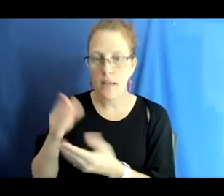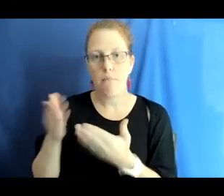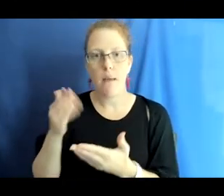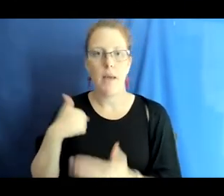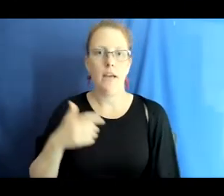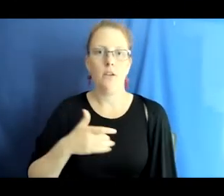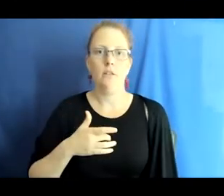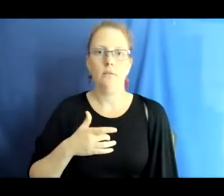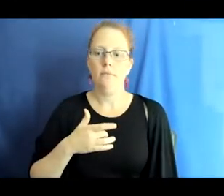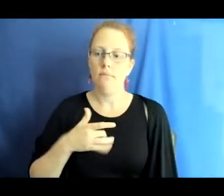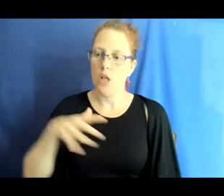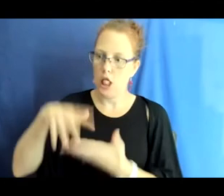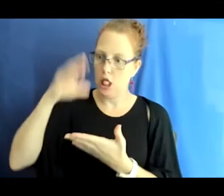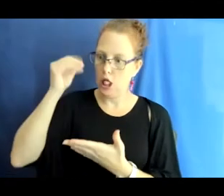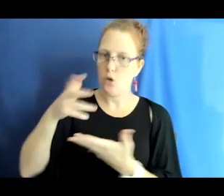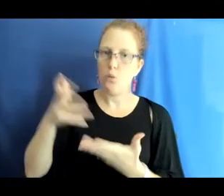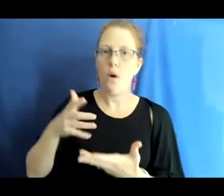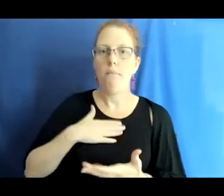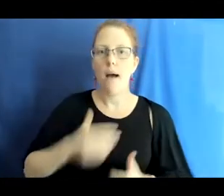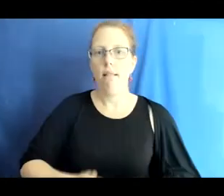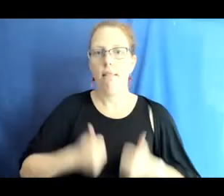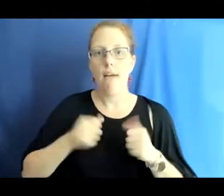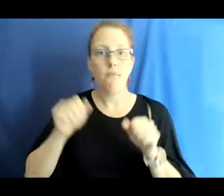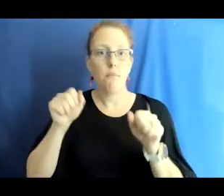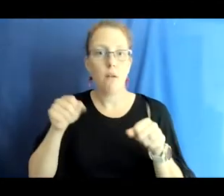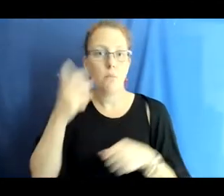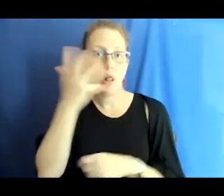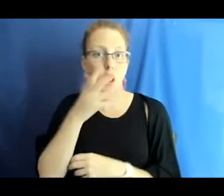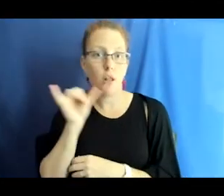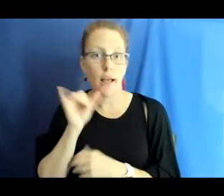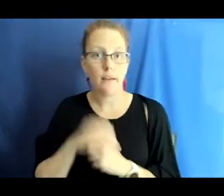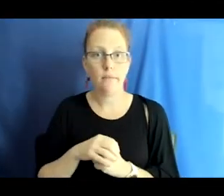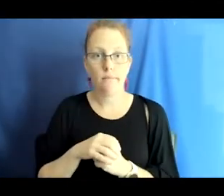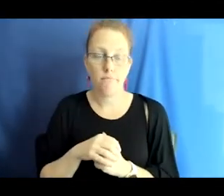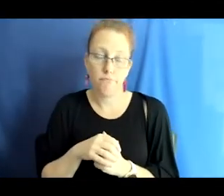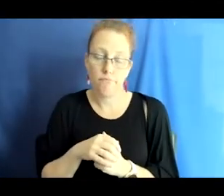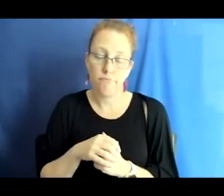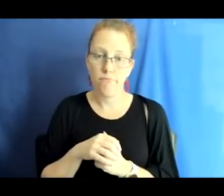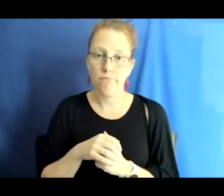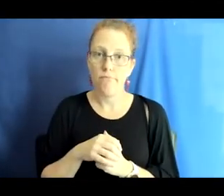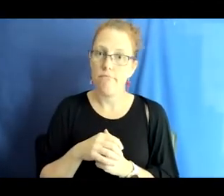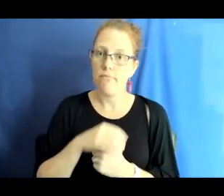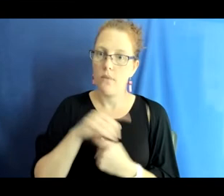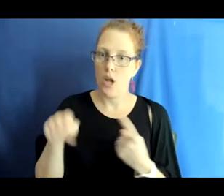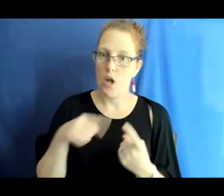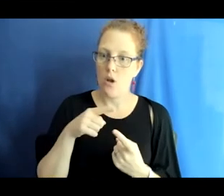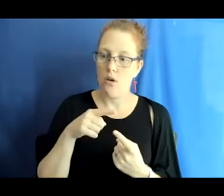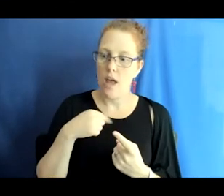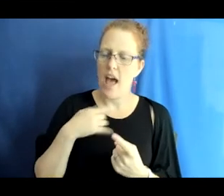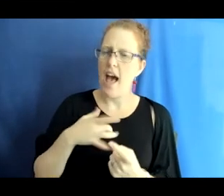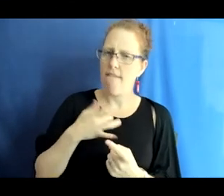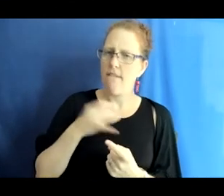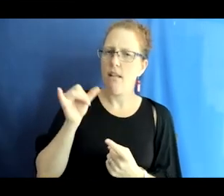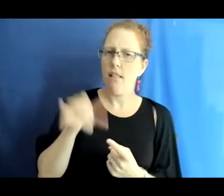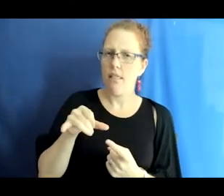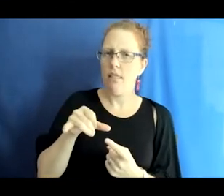what my life would have been. Yeah. And that sense is there when I speak to her. I don't know if you catch that when